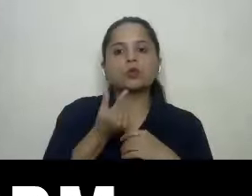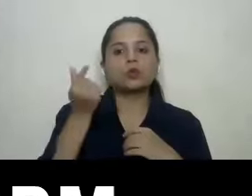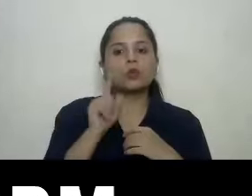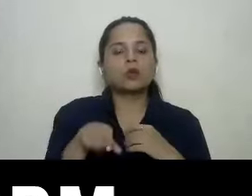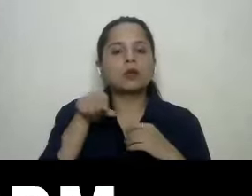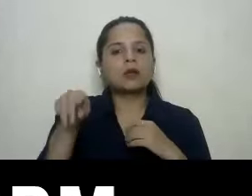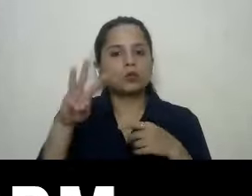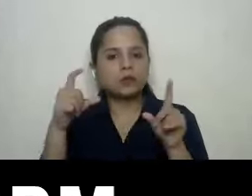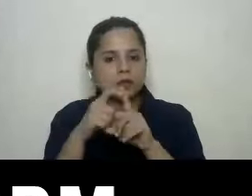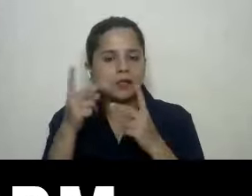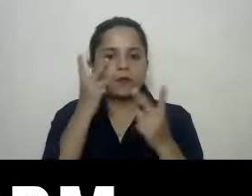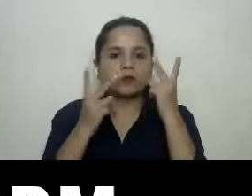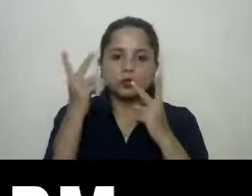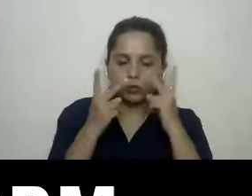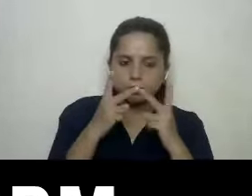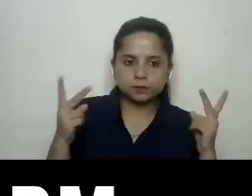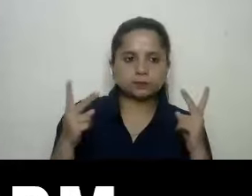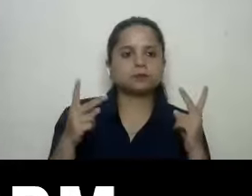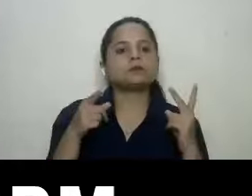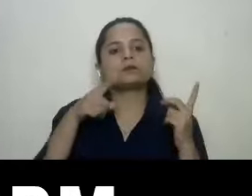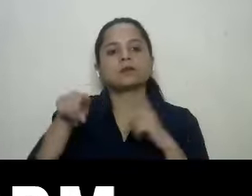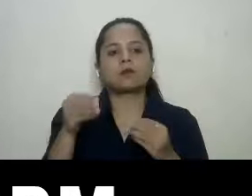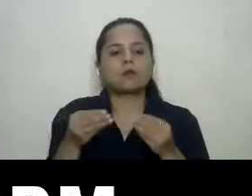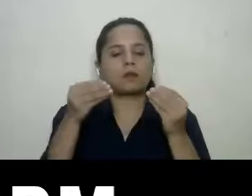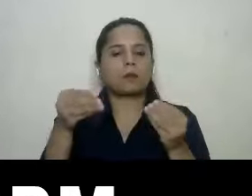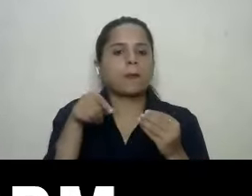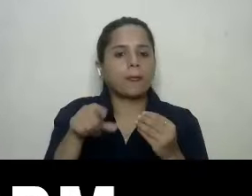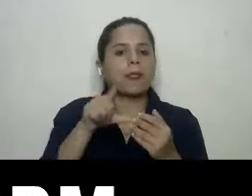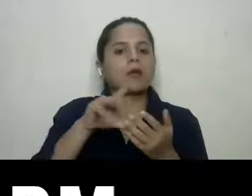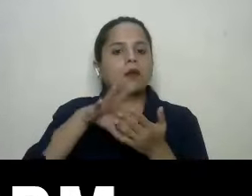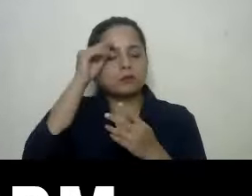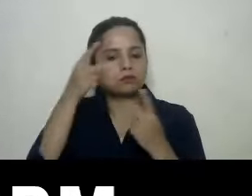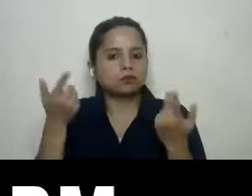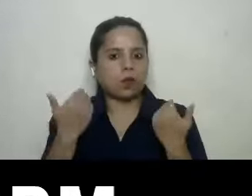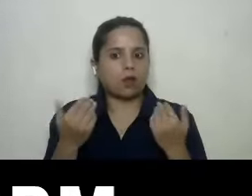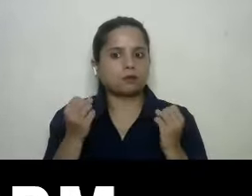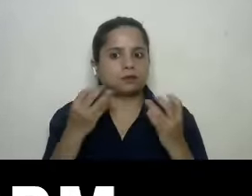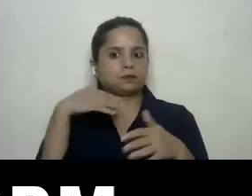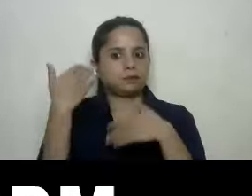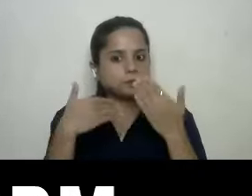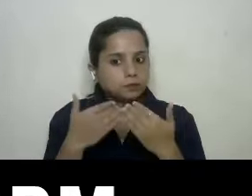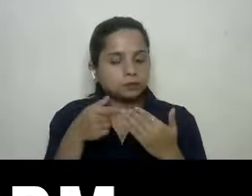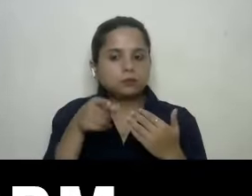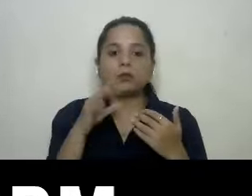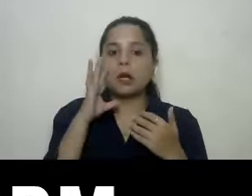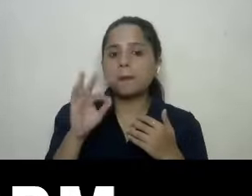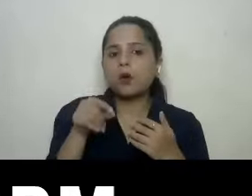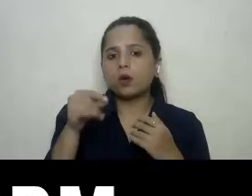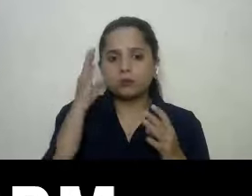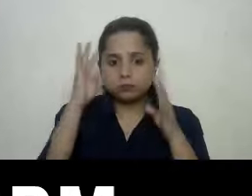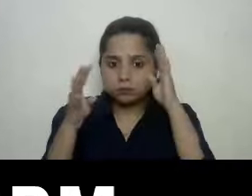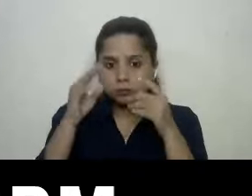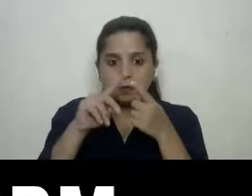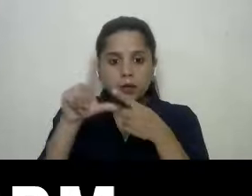and visuals, which bring lessons to life. These creative elements not only make